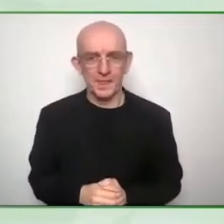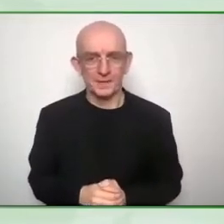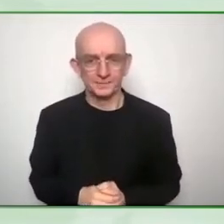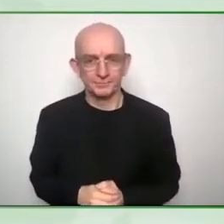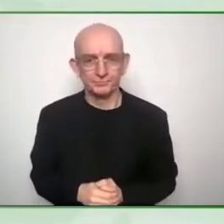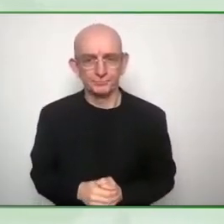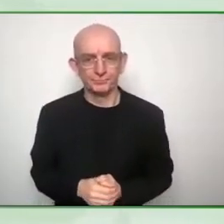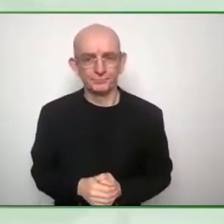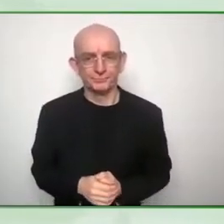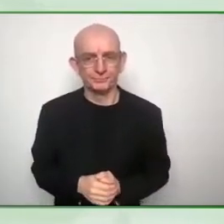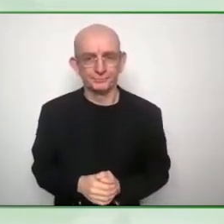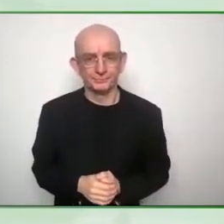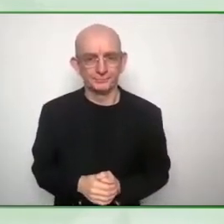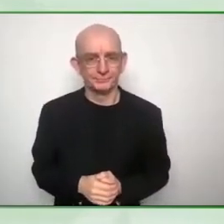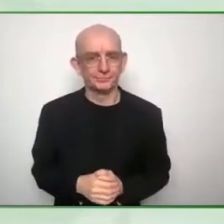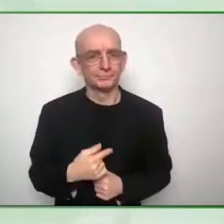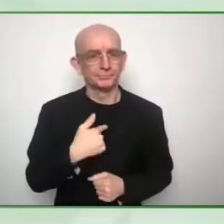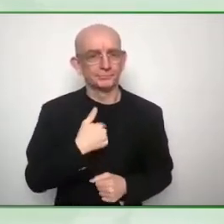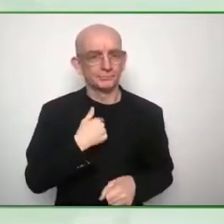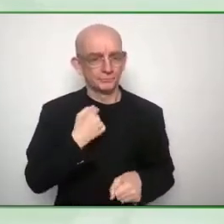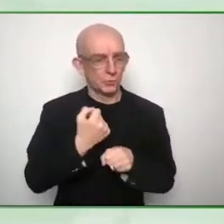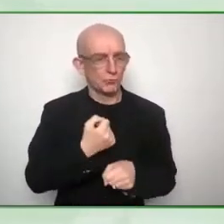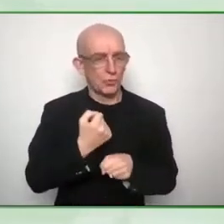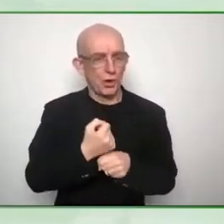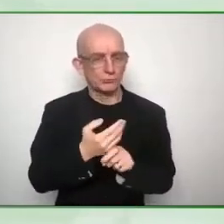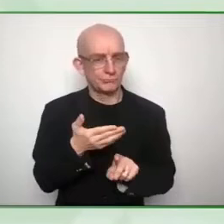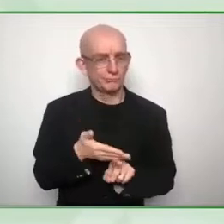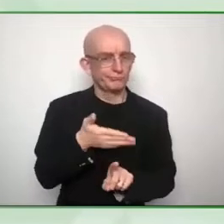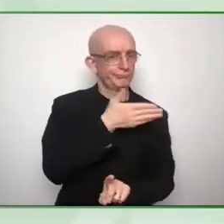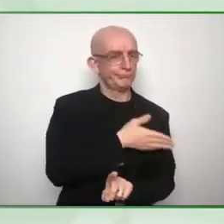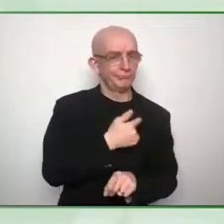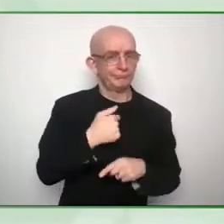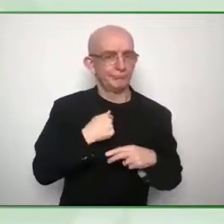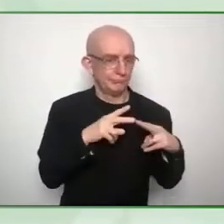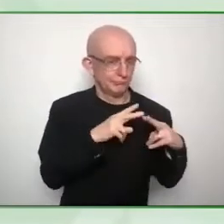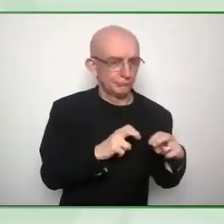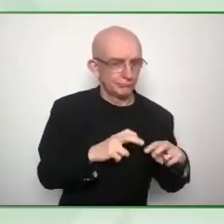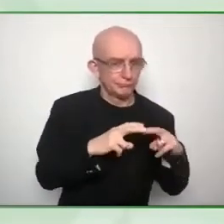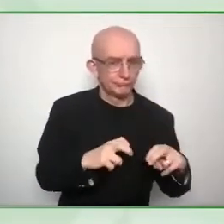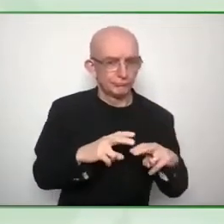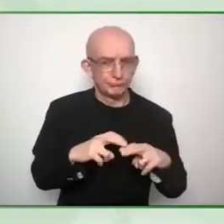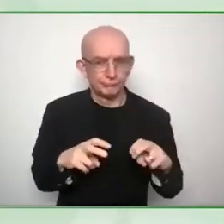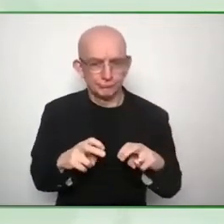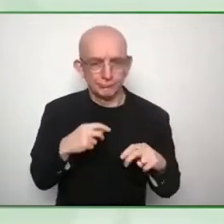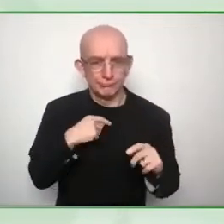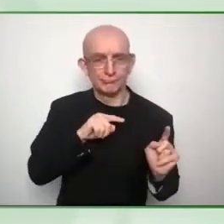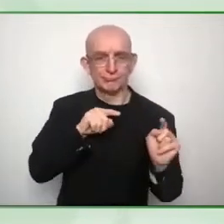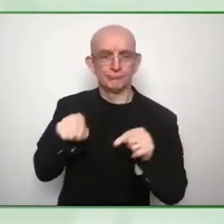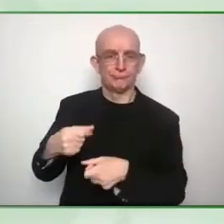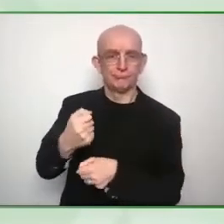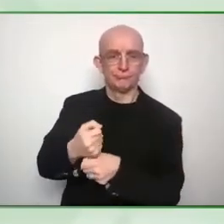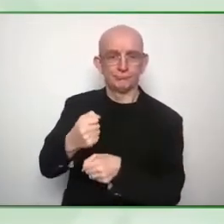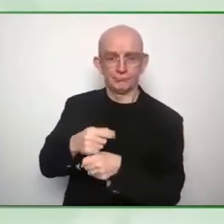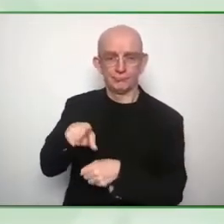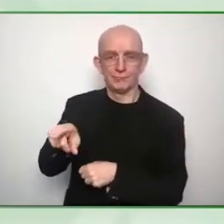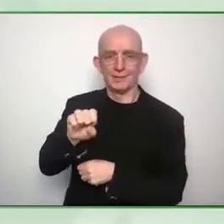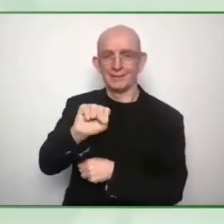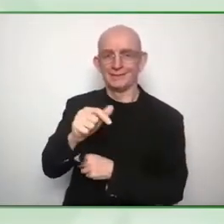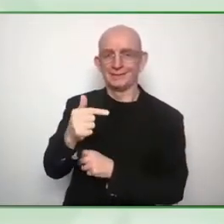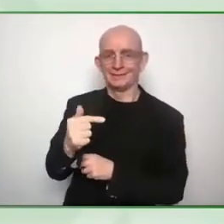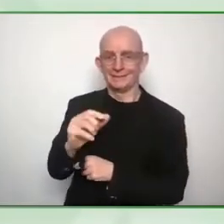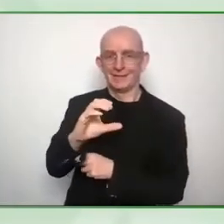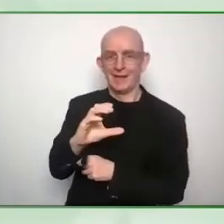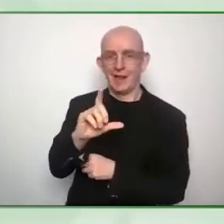China with us." And so the very next year, I was able to go to China, and that's when my international advocacy